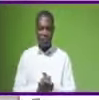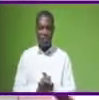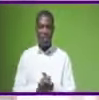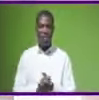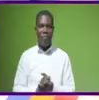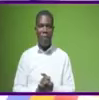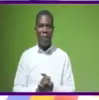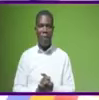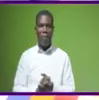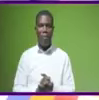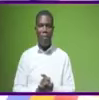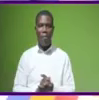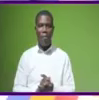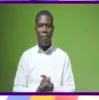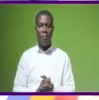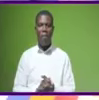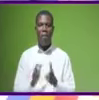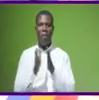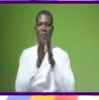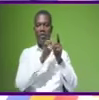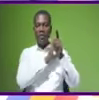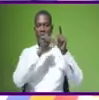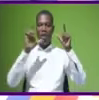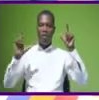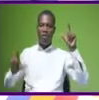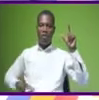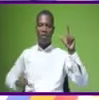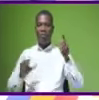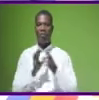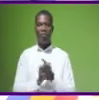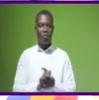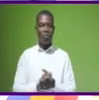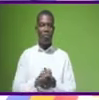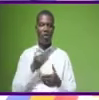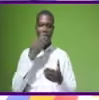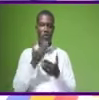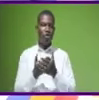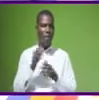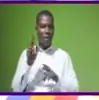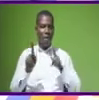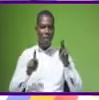Amen. Amen. Praise the Lord. Hallelujah. Adofo.